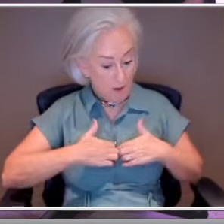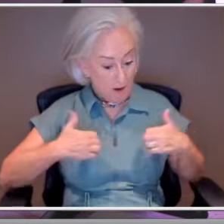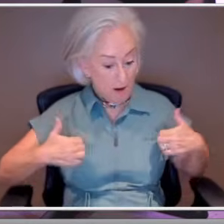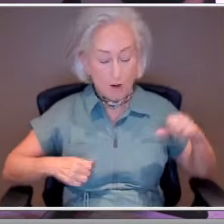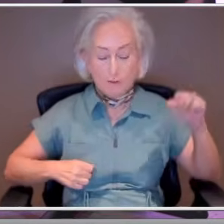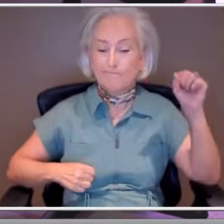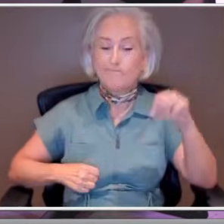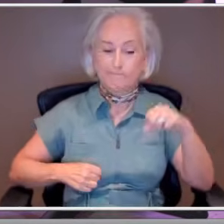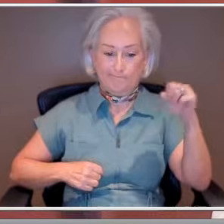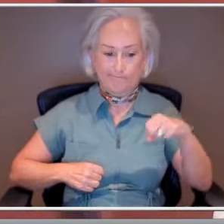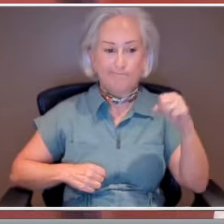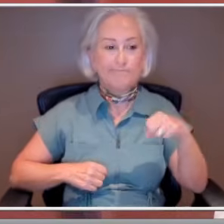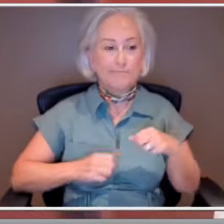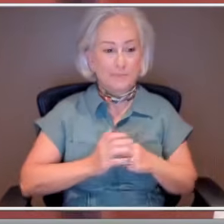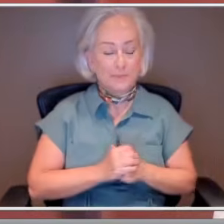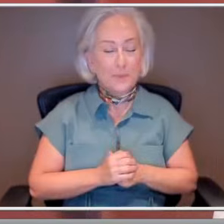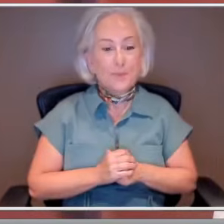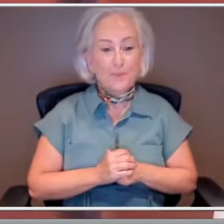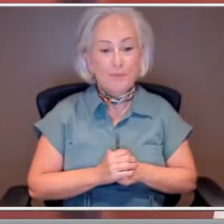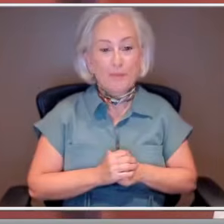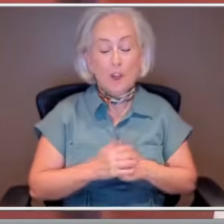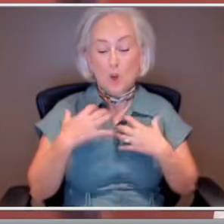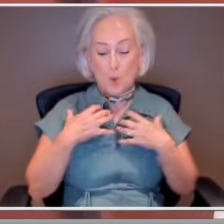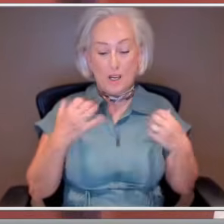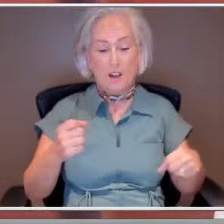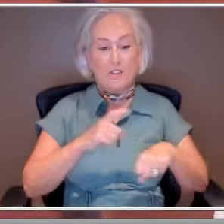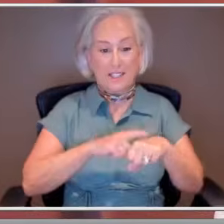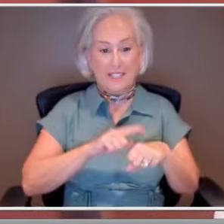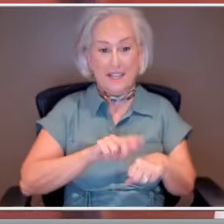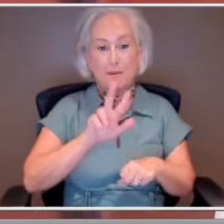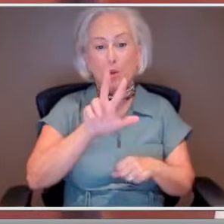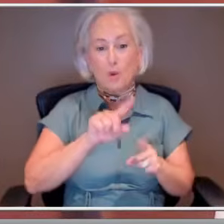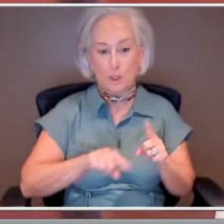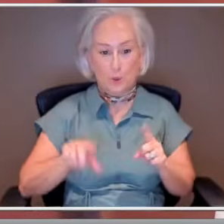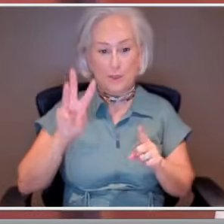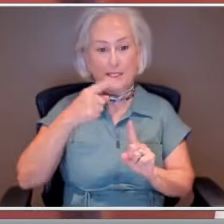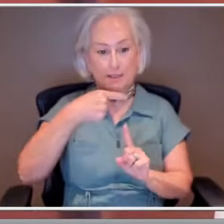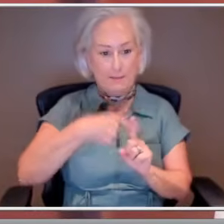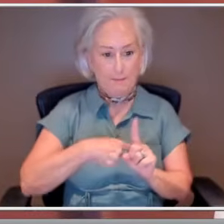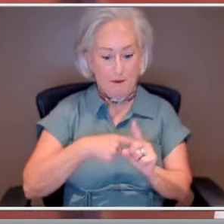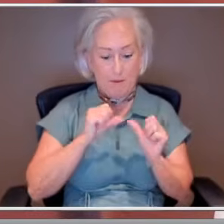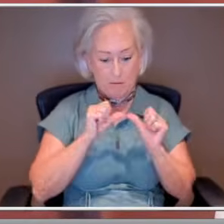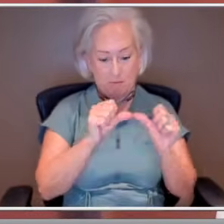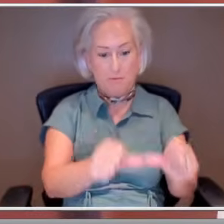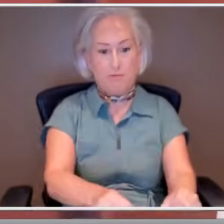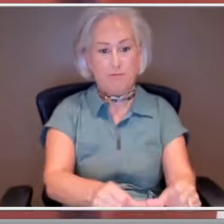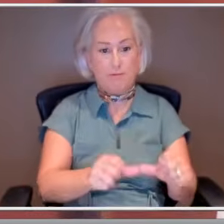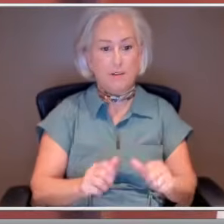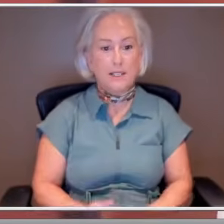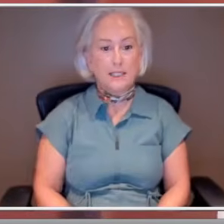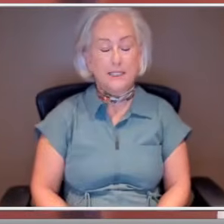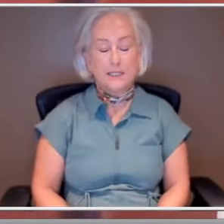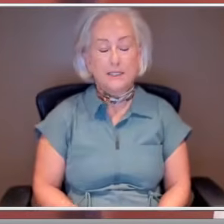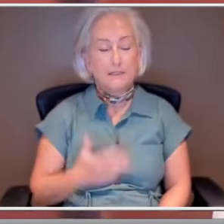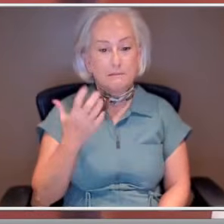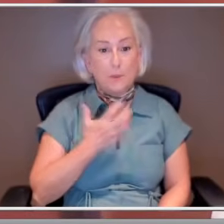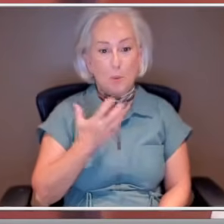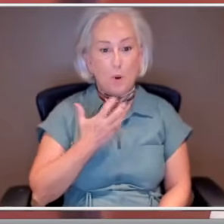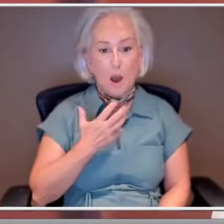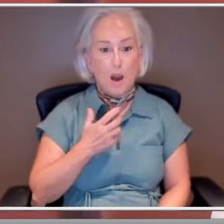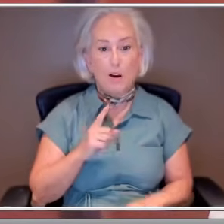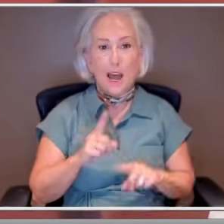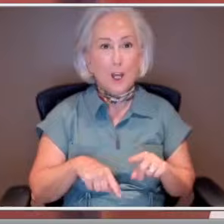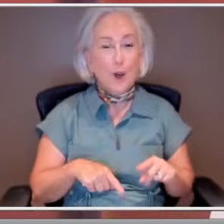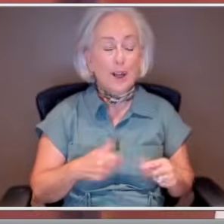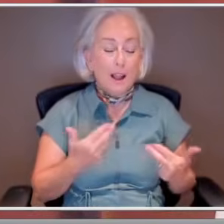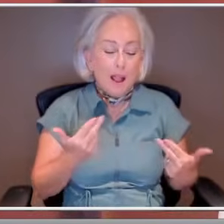heart. And the recovery time was 3 to 6 months, and I Wow. couldn't even laugh without